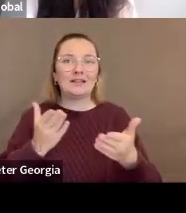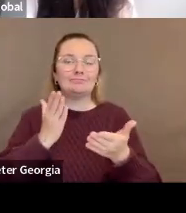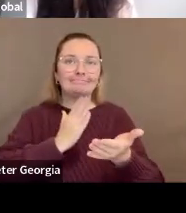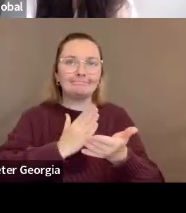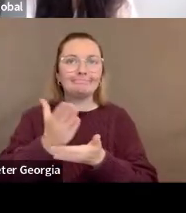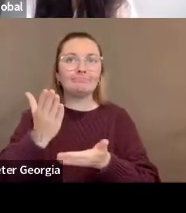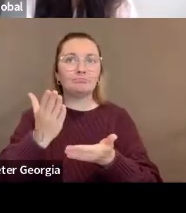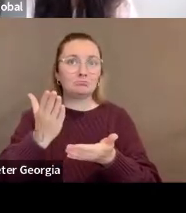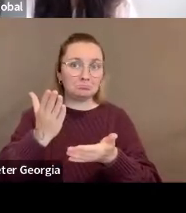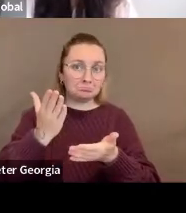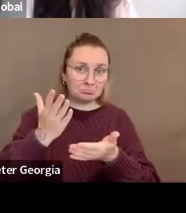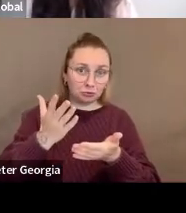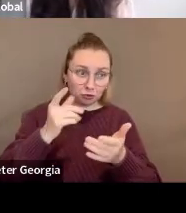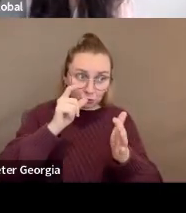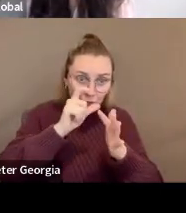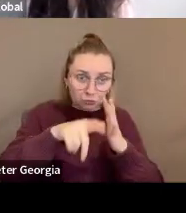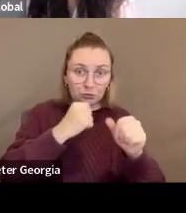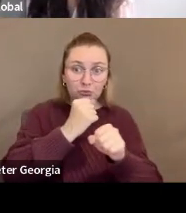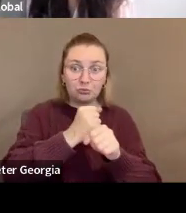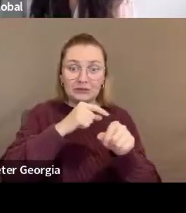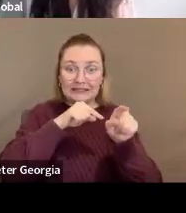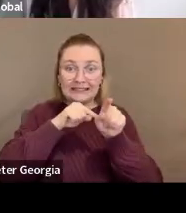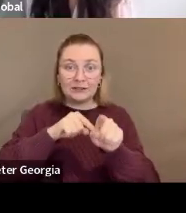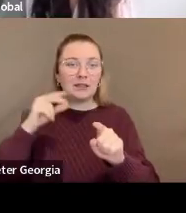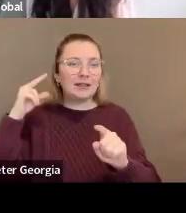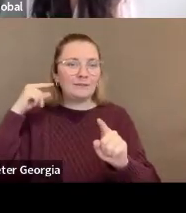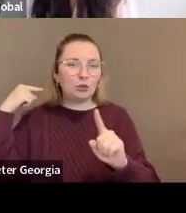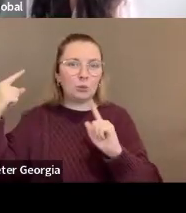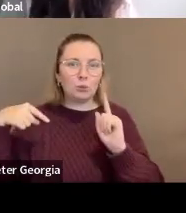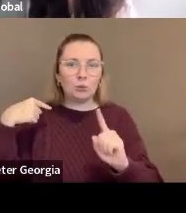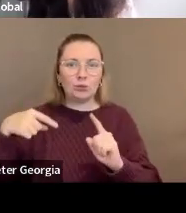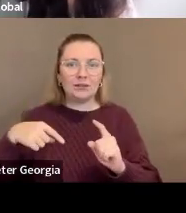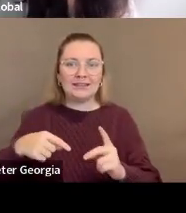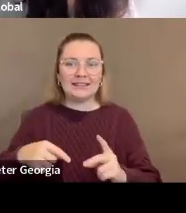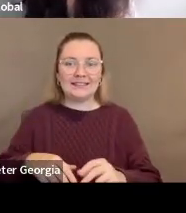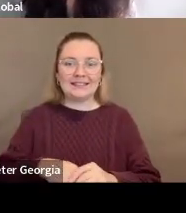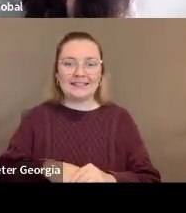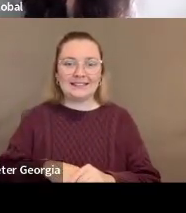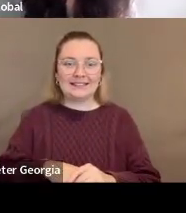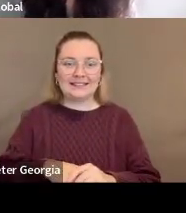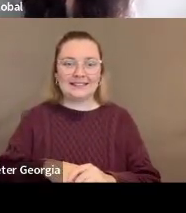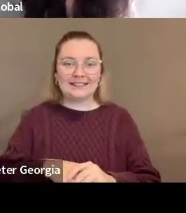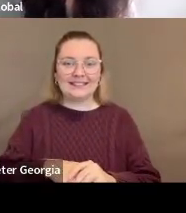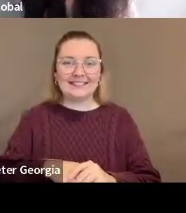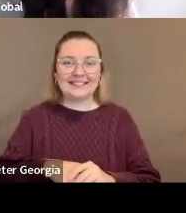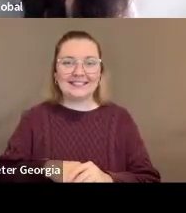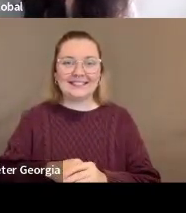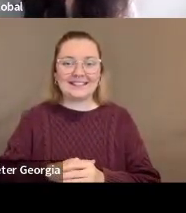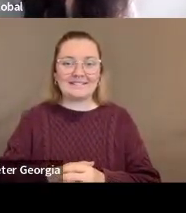are actually reproducing No, it's institutional okay. You control? will win. What else?